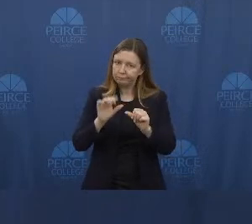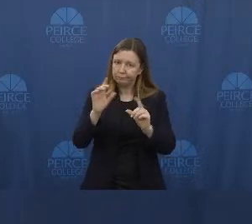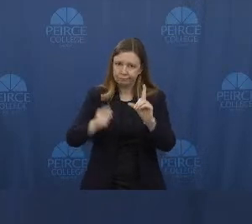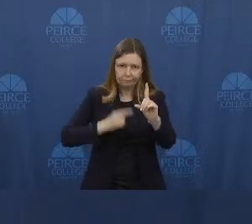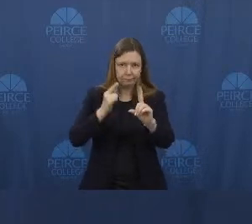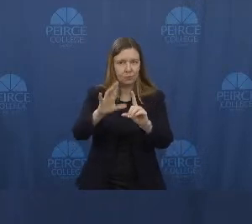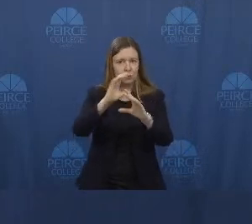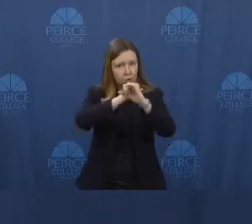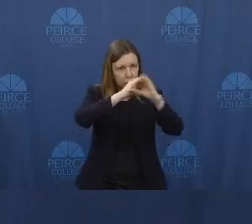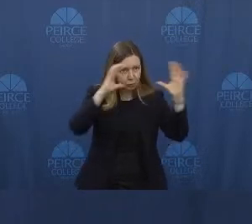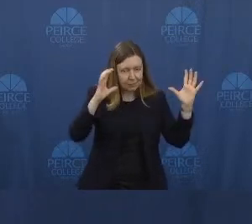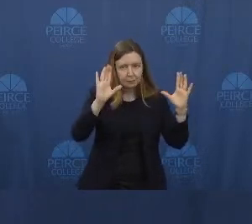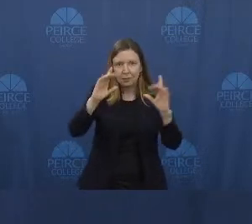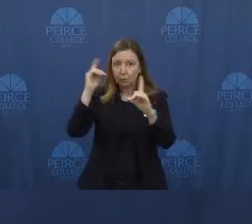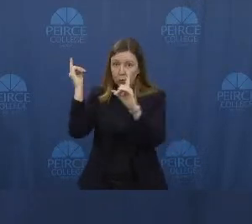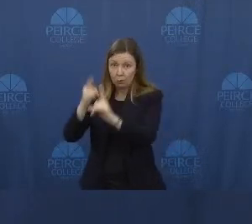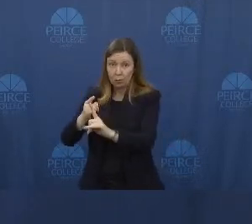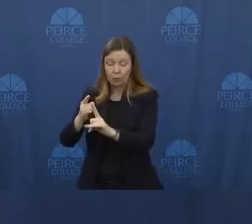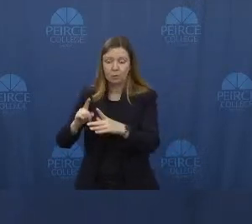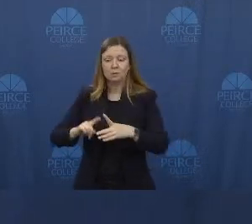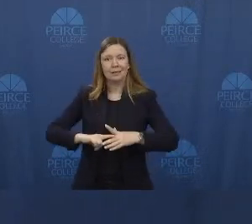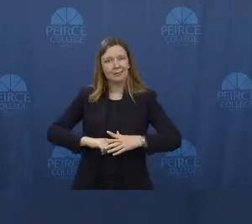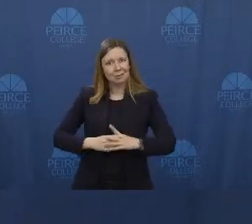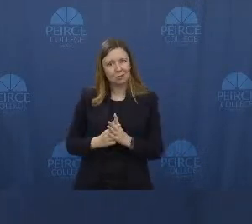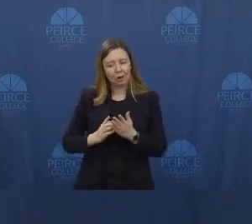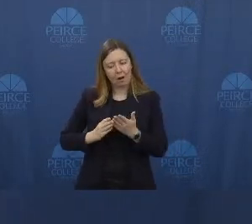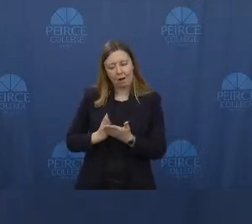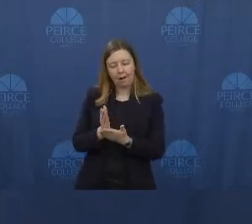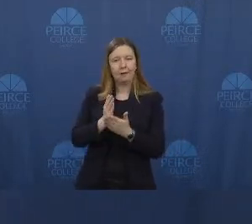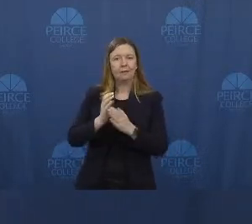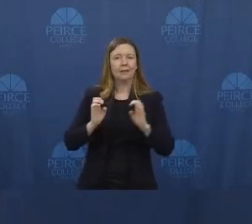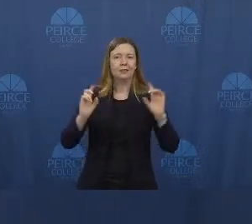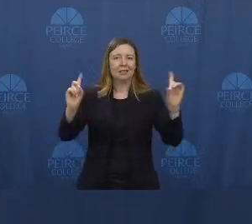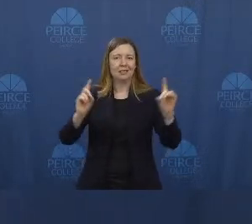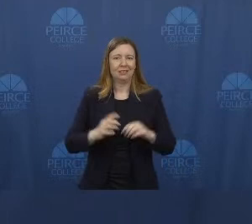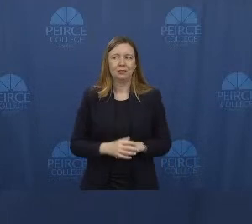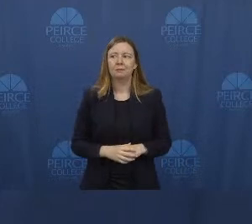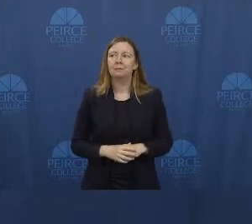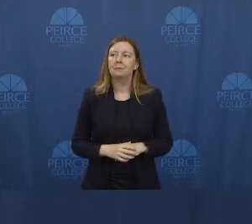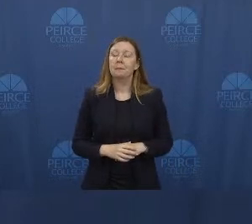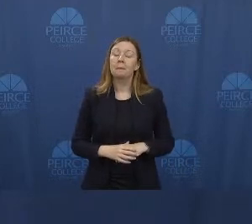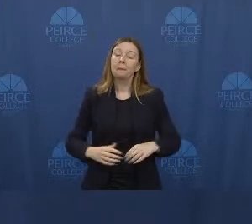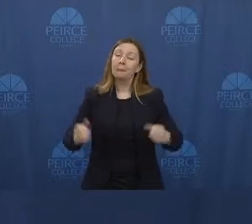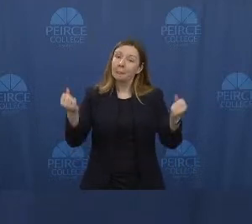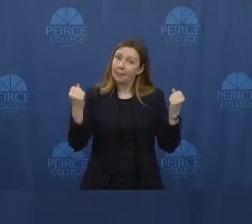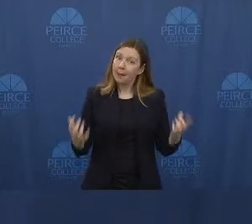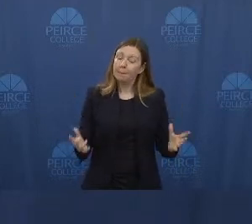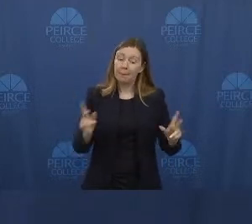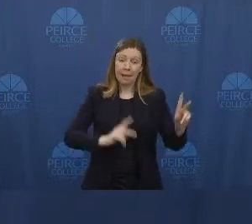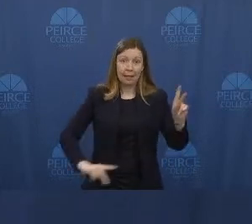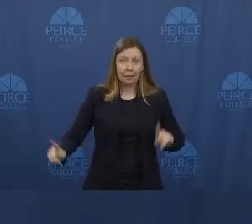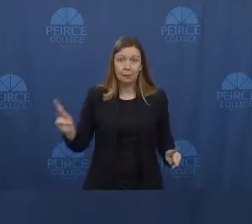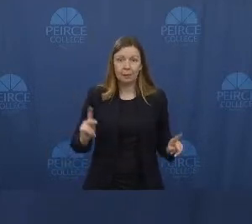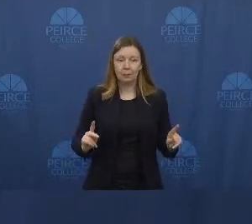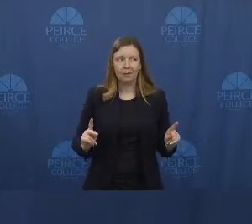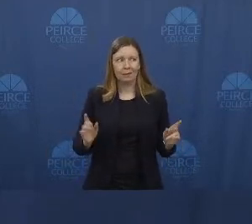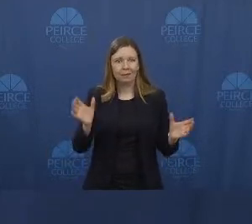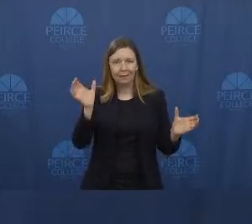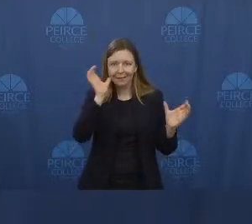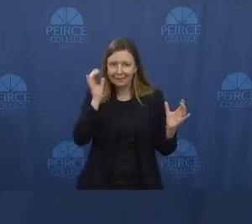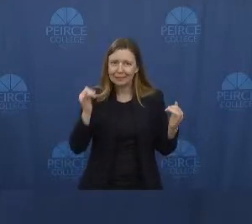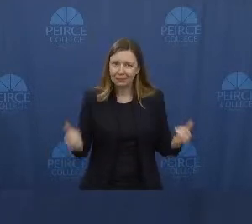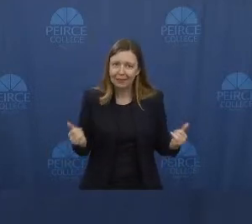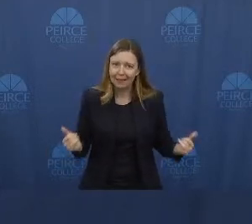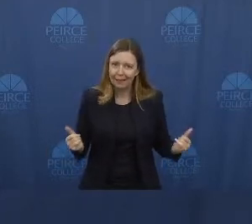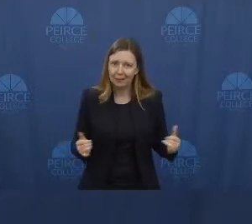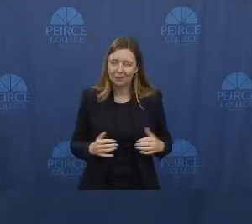dreams and goals and start on this path to education. Many of these people are listening right